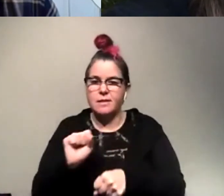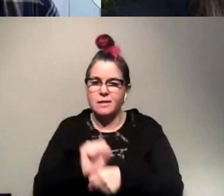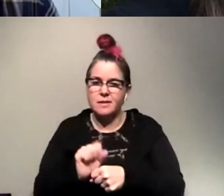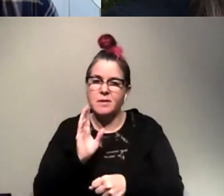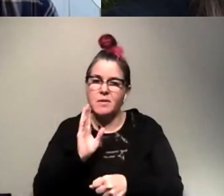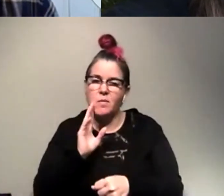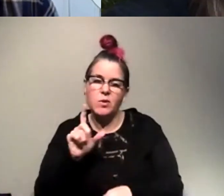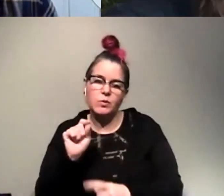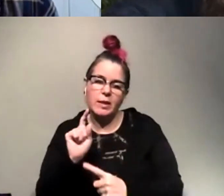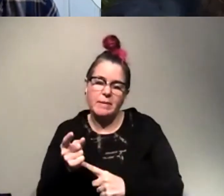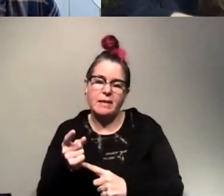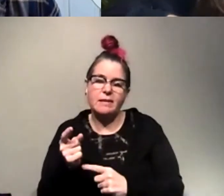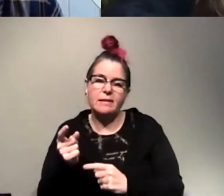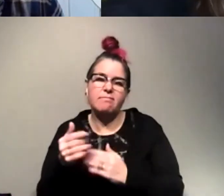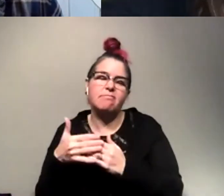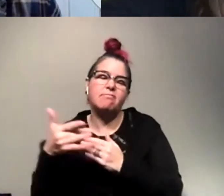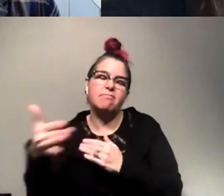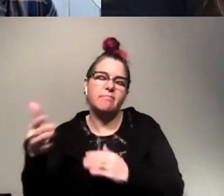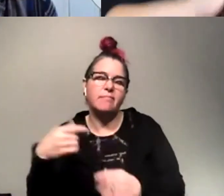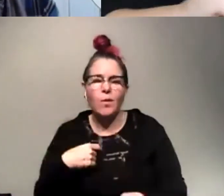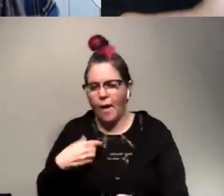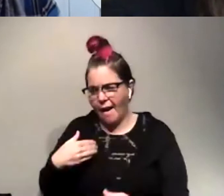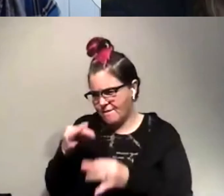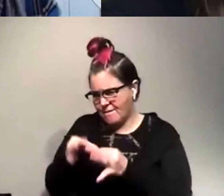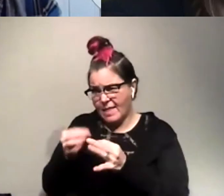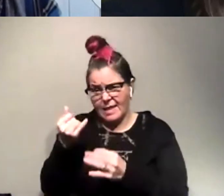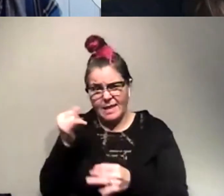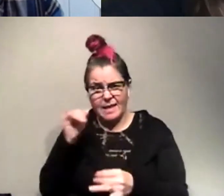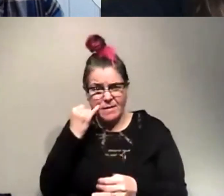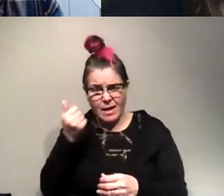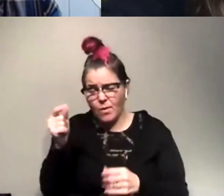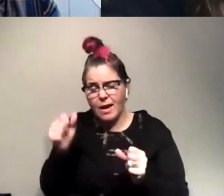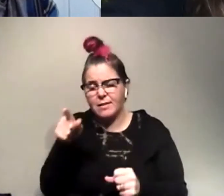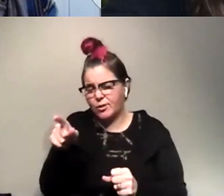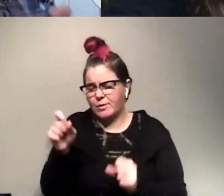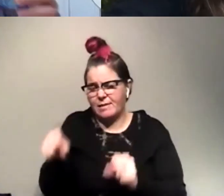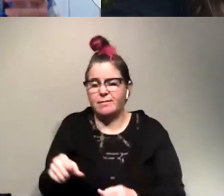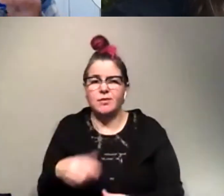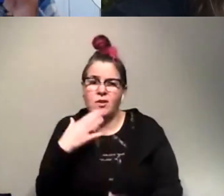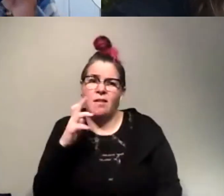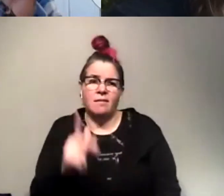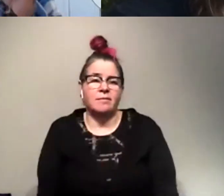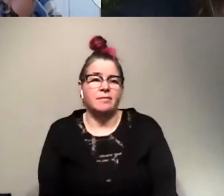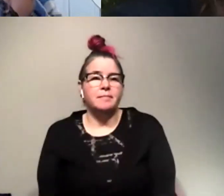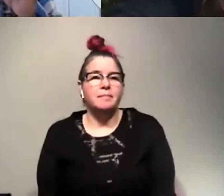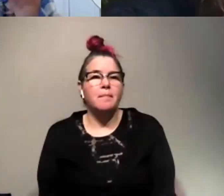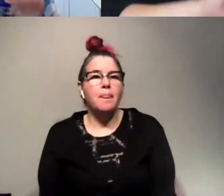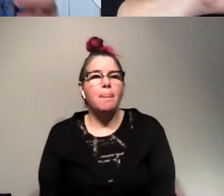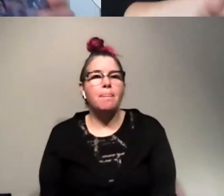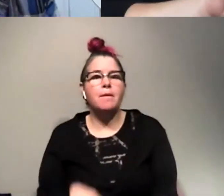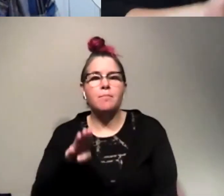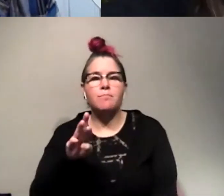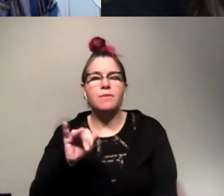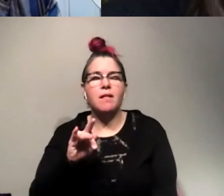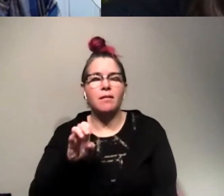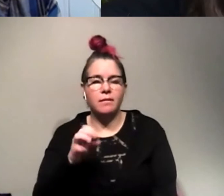20 minutes at some point. I have faith in you. If anybody can do it, it's you. That's great. Good luck. All right. Brielle wants to know, what is